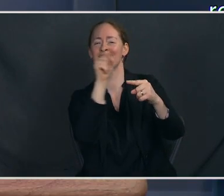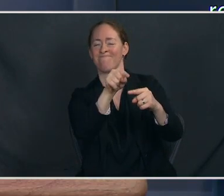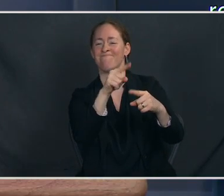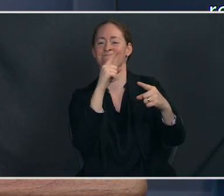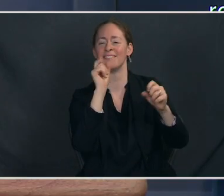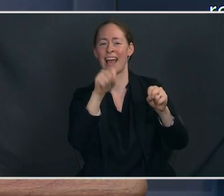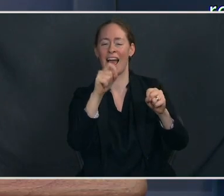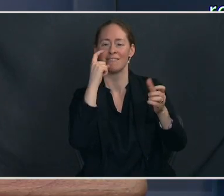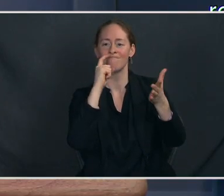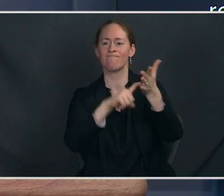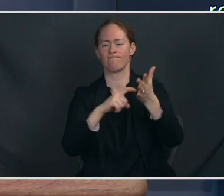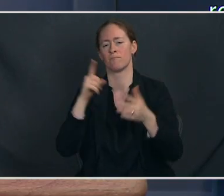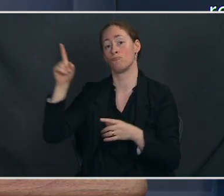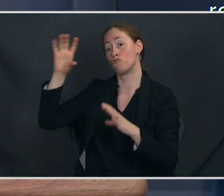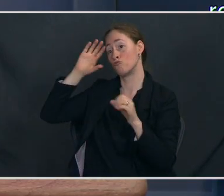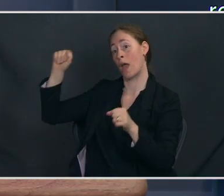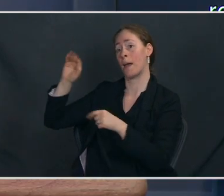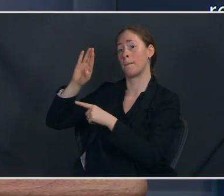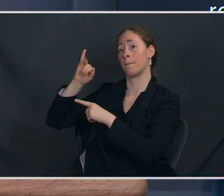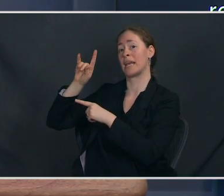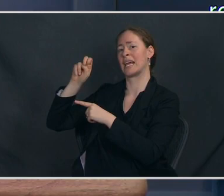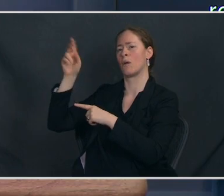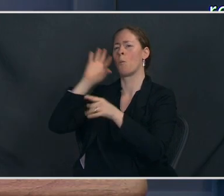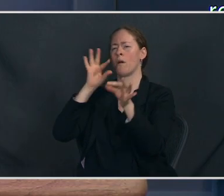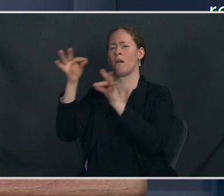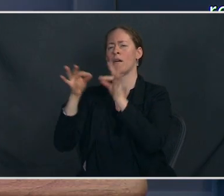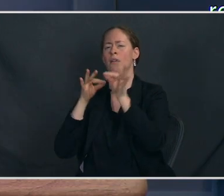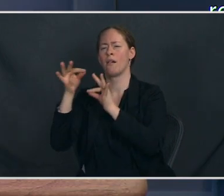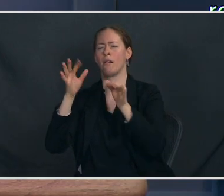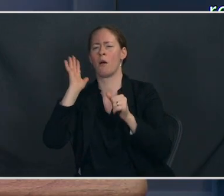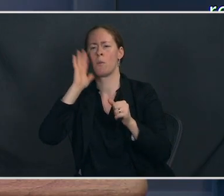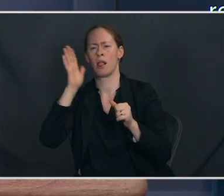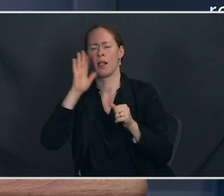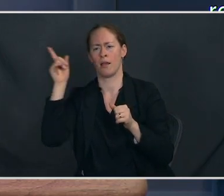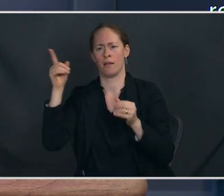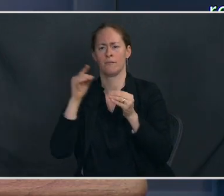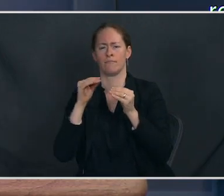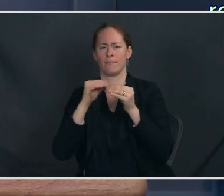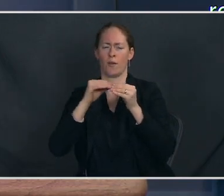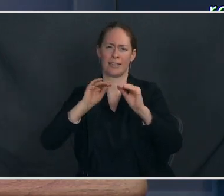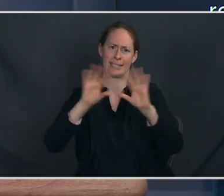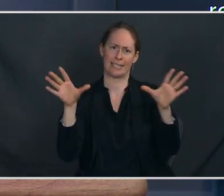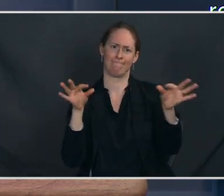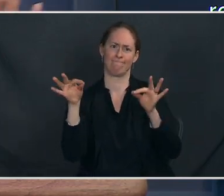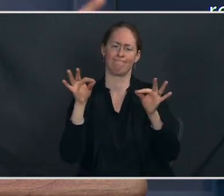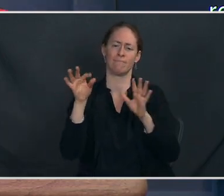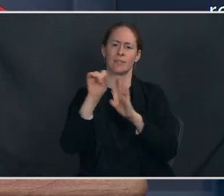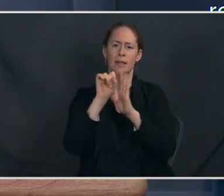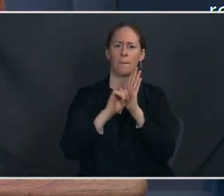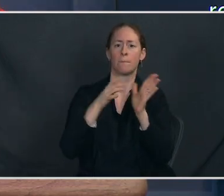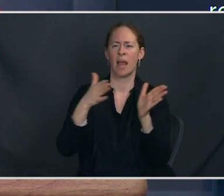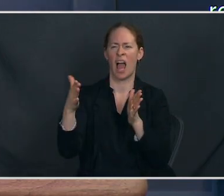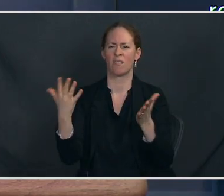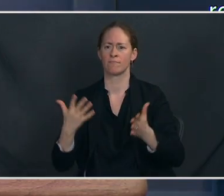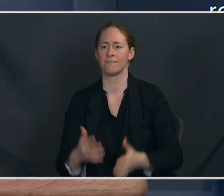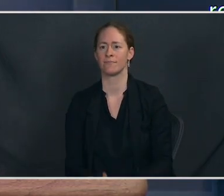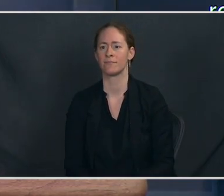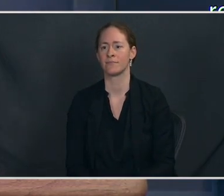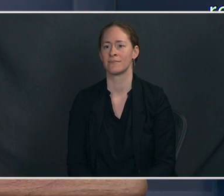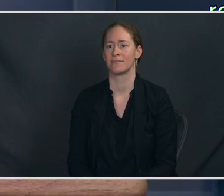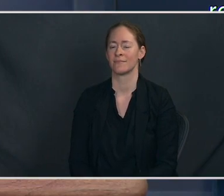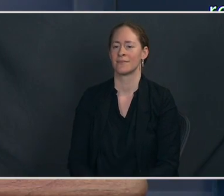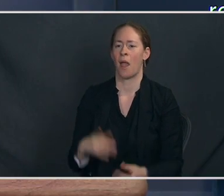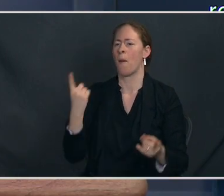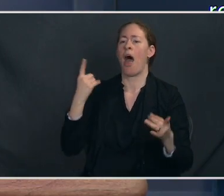our additional vaccine supply that we'll make available to states. Go ahead, Peter. Thank it's you, a Jack. Peter row up